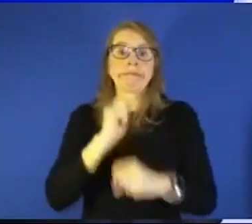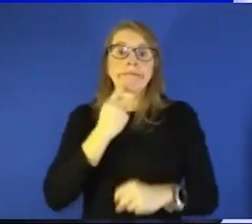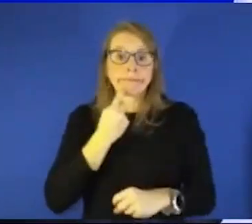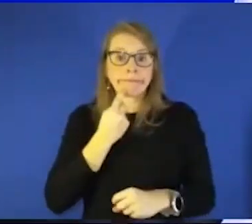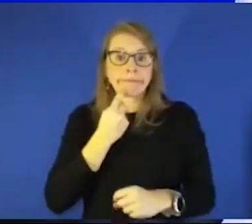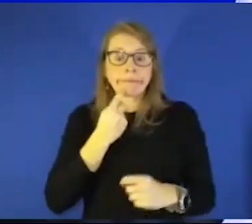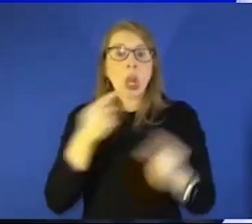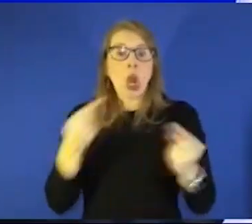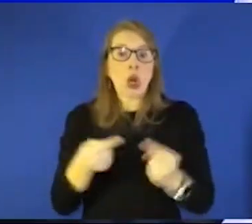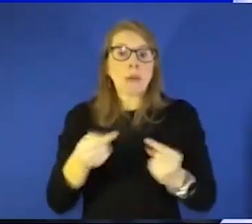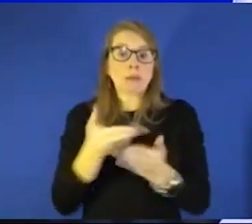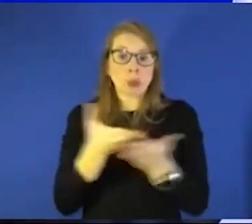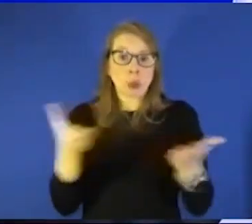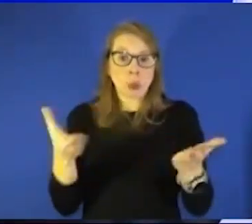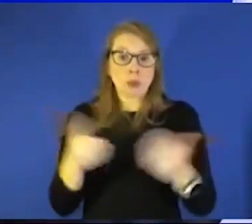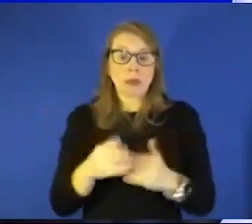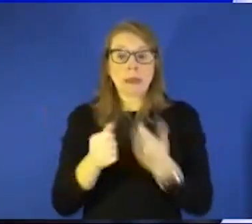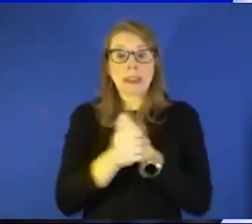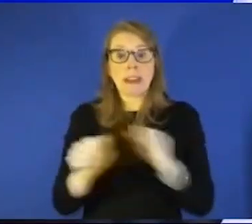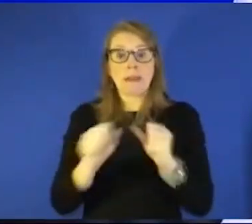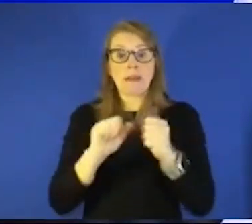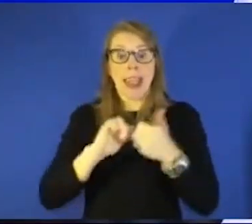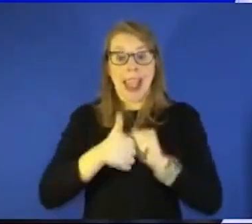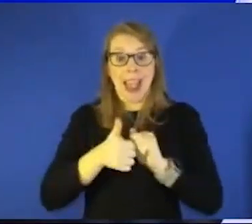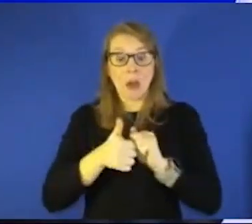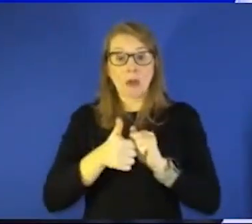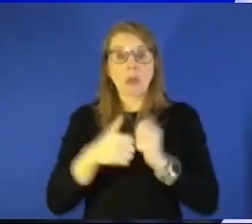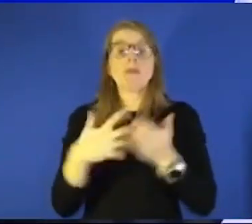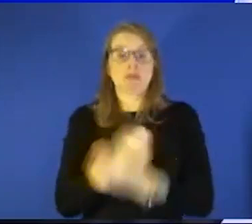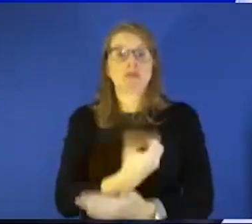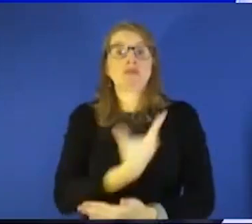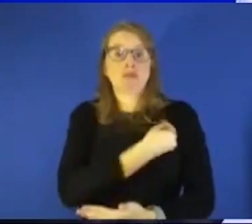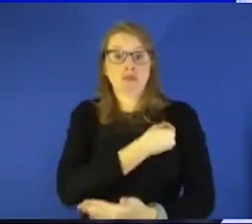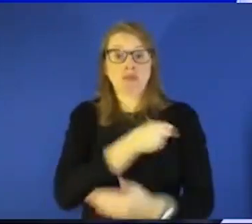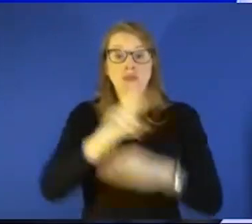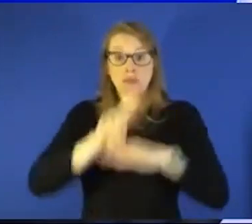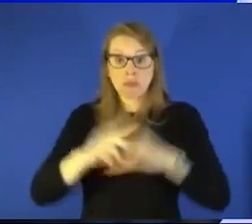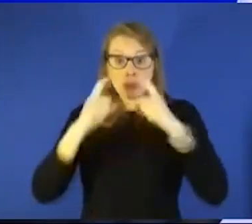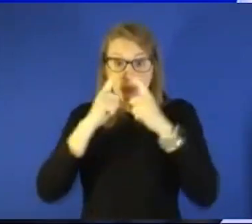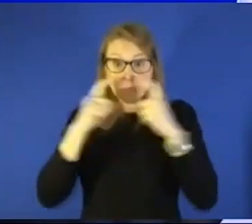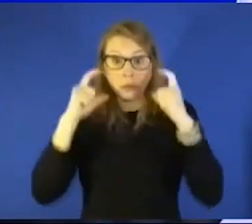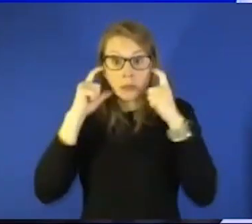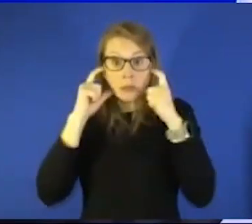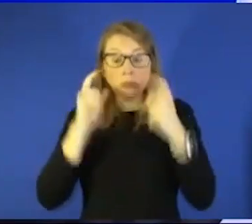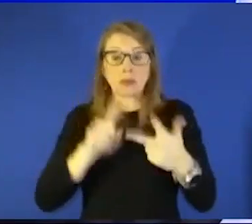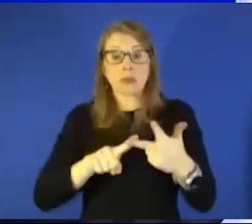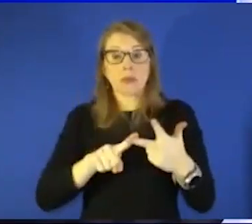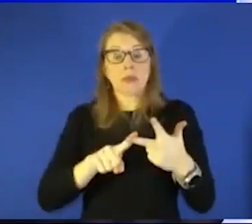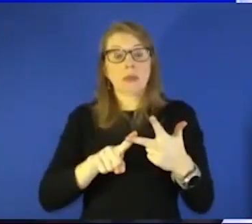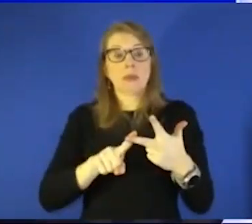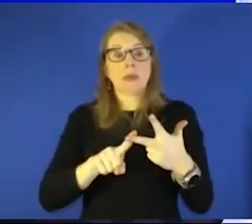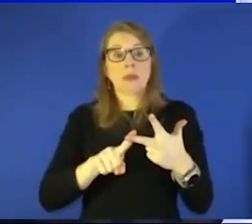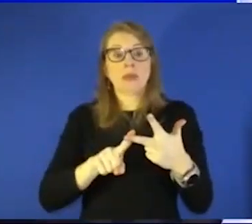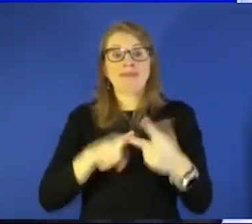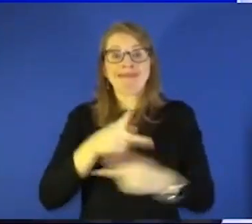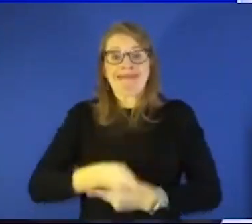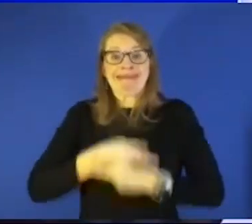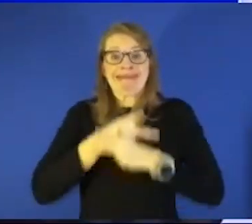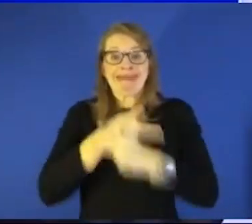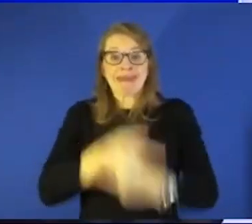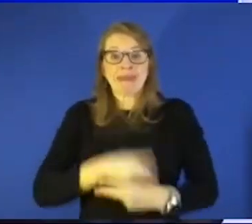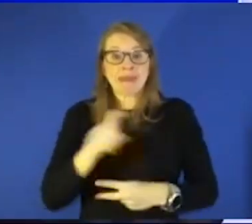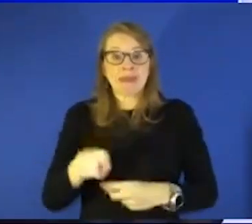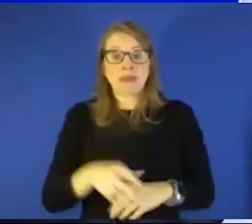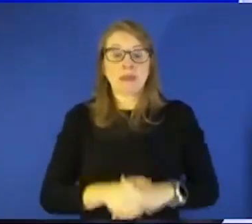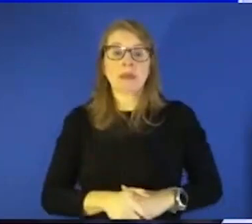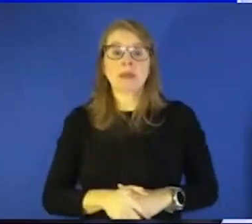and the only way to stay safe, get yourself vaccinated, wear your mask, and just be careful out there. We've